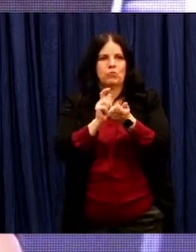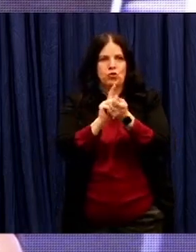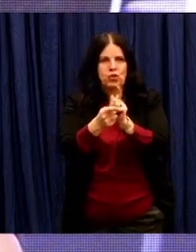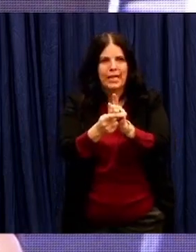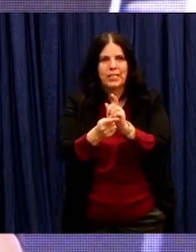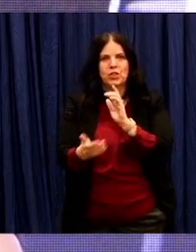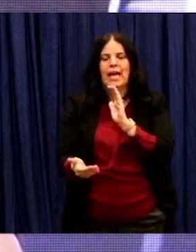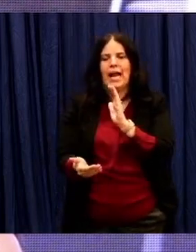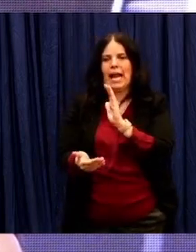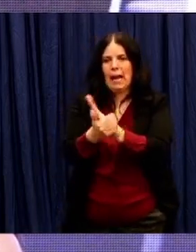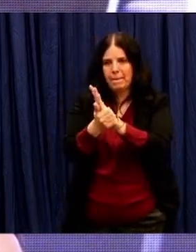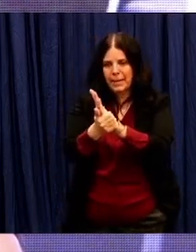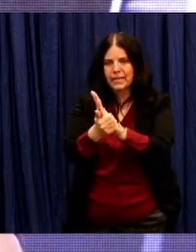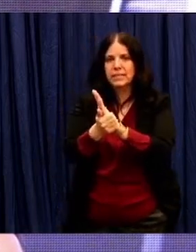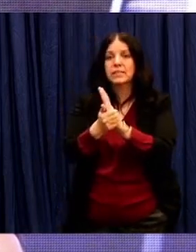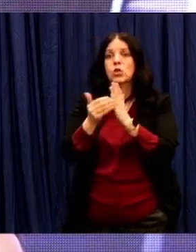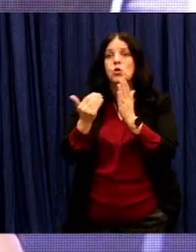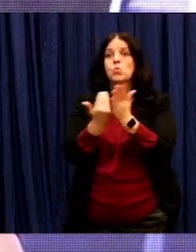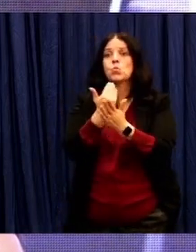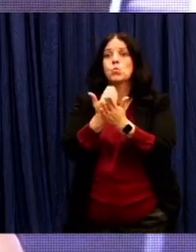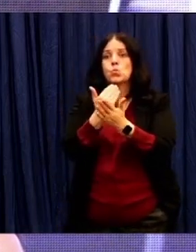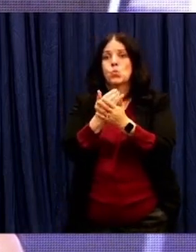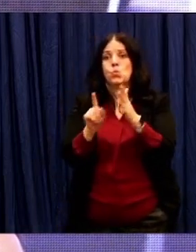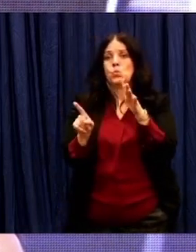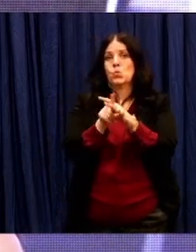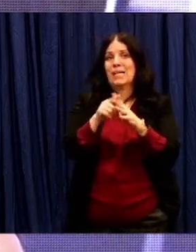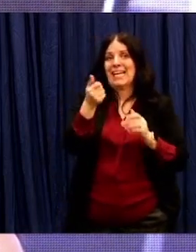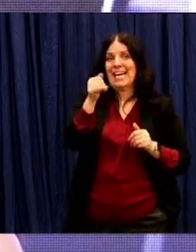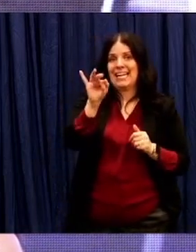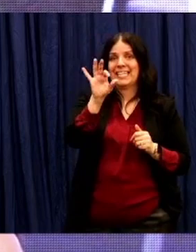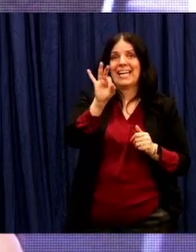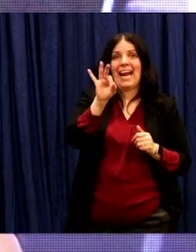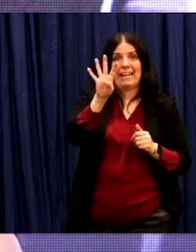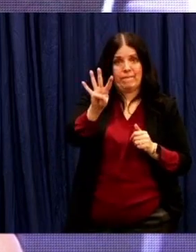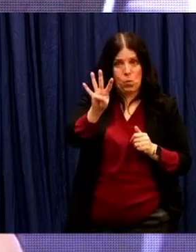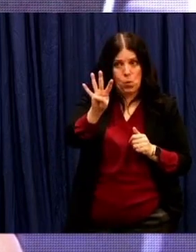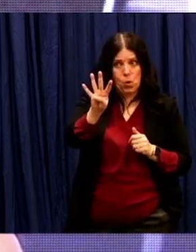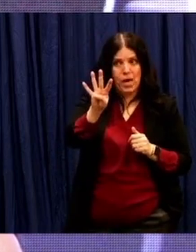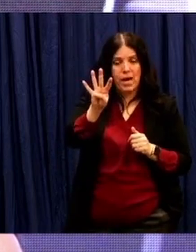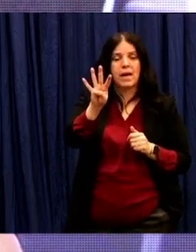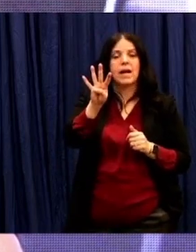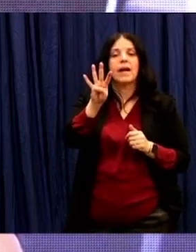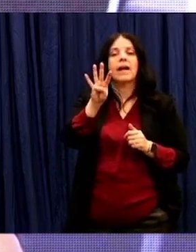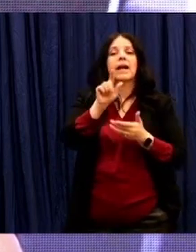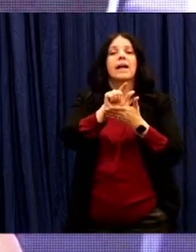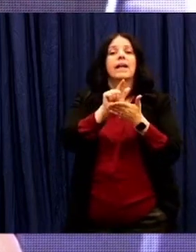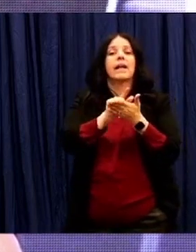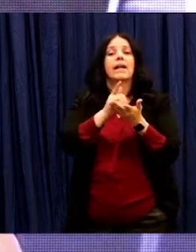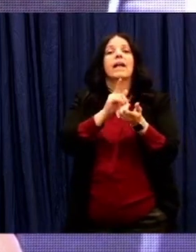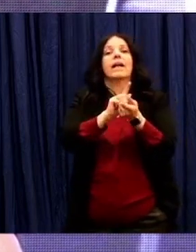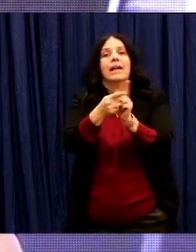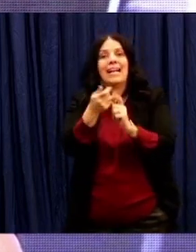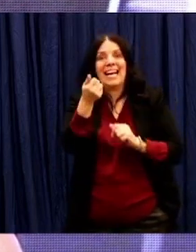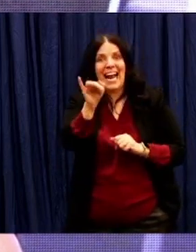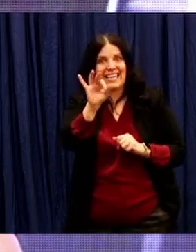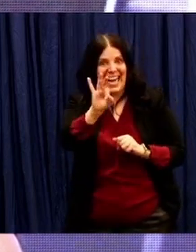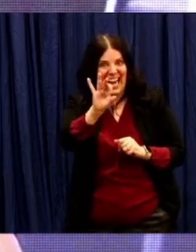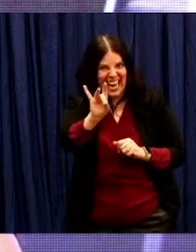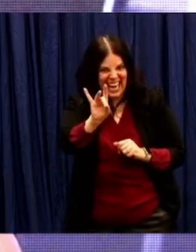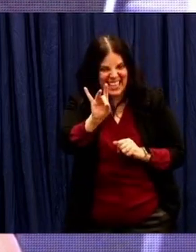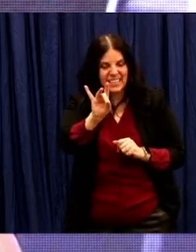A new one came out in 1994, and then again in 1998, and then again